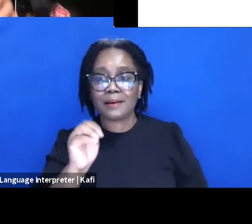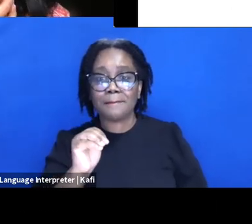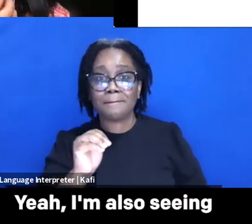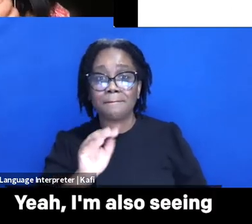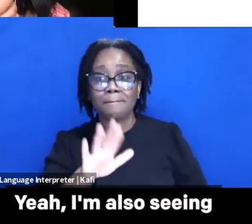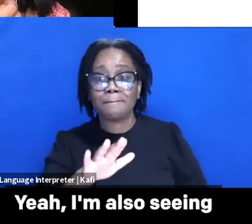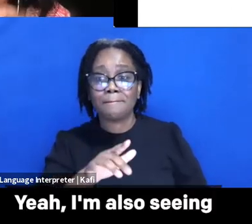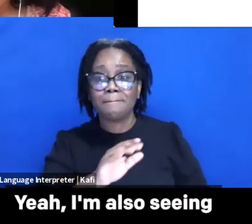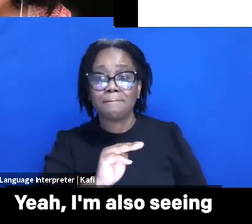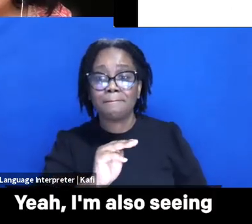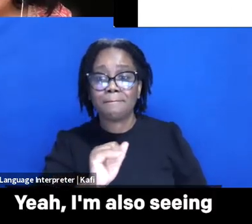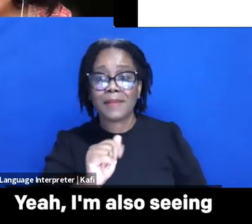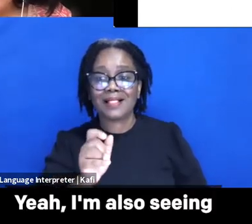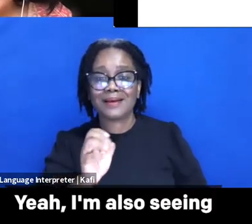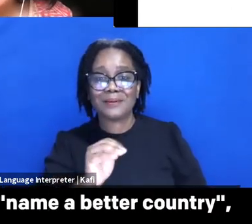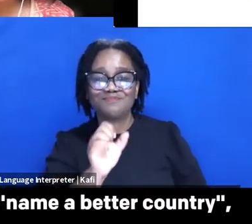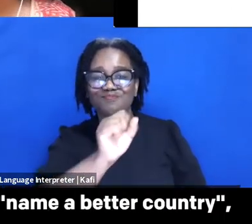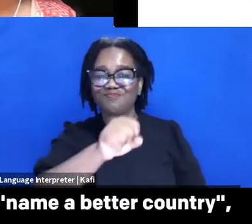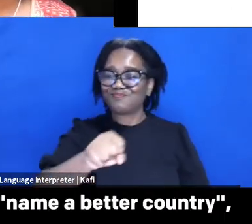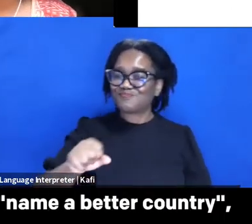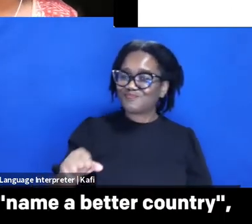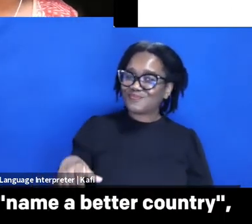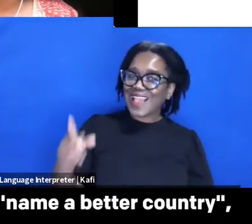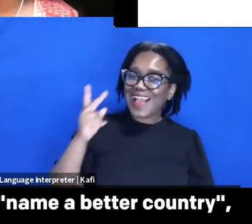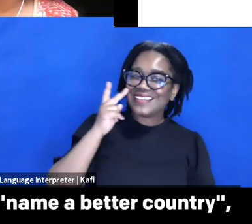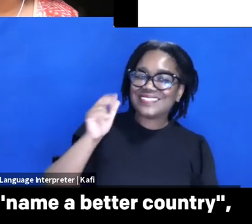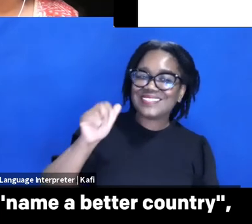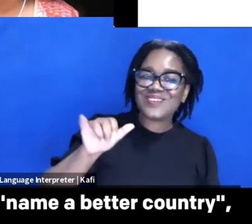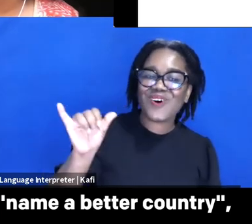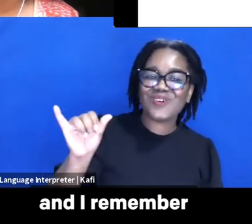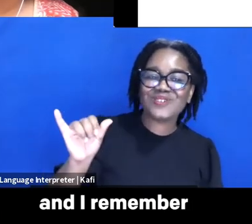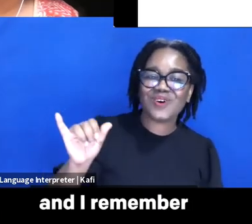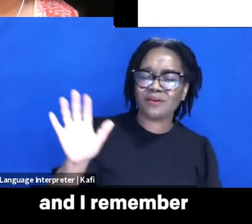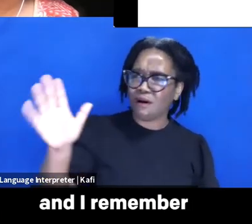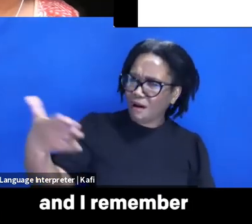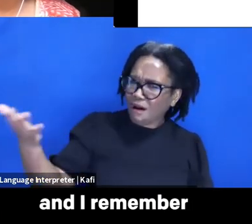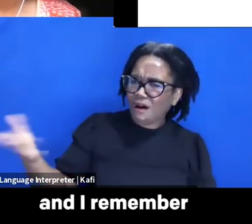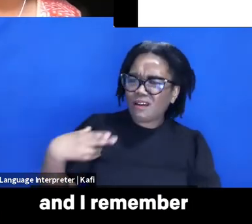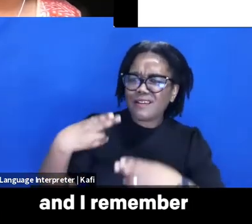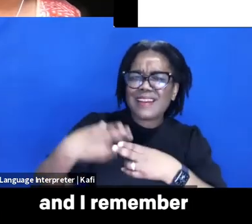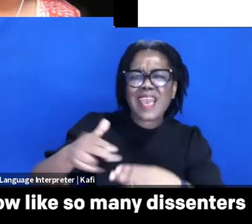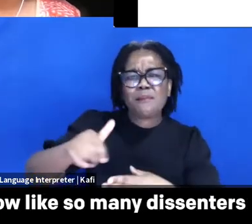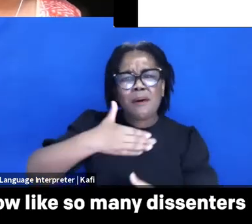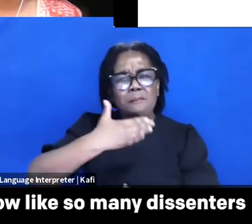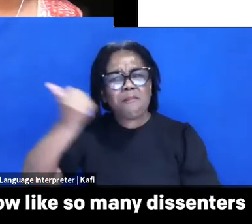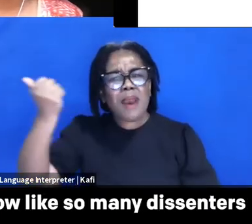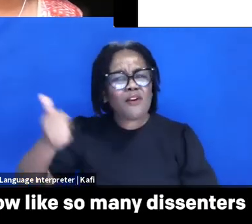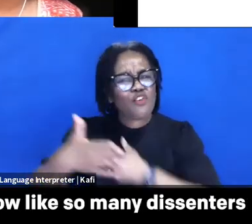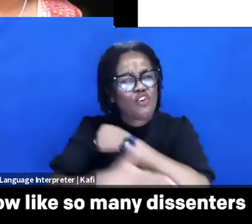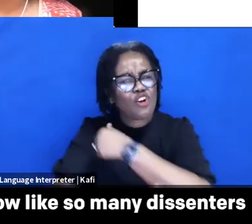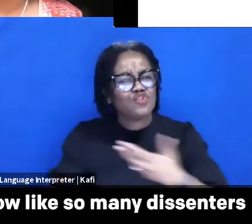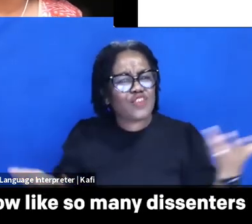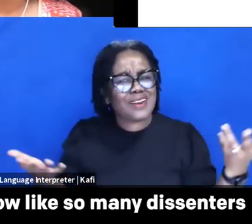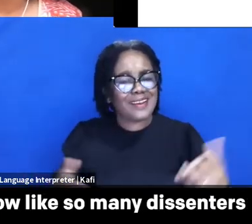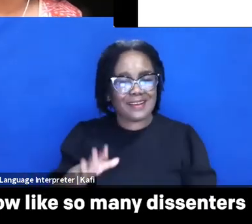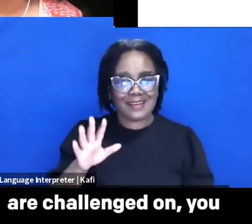Yeah, I'm also seeing name a better country, and I remember how like so